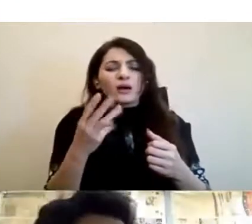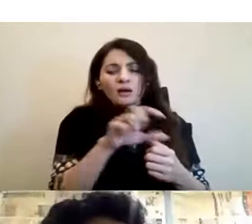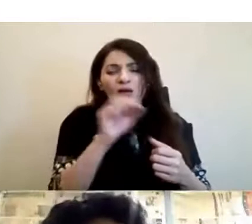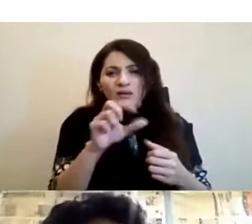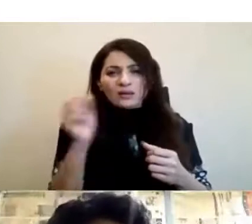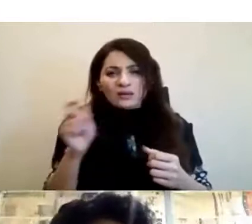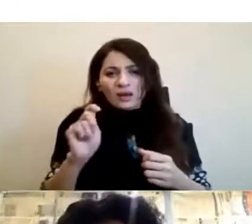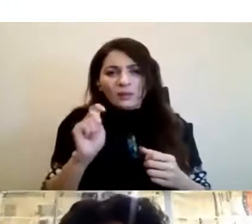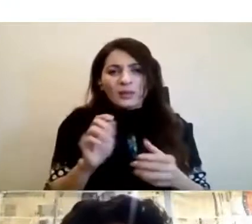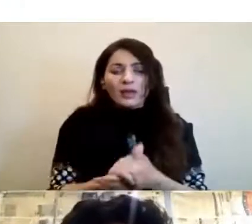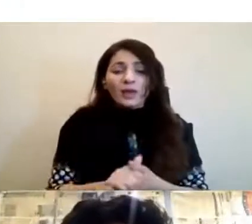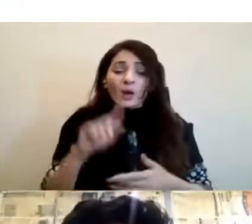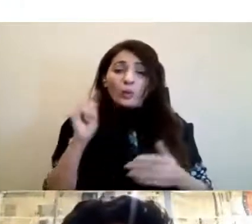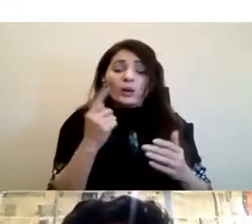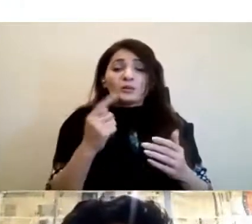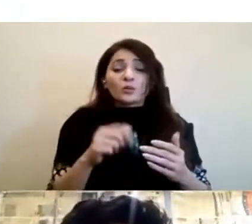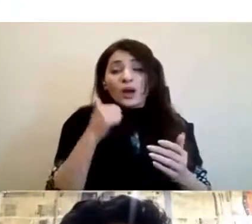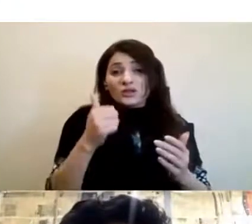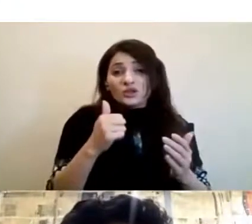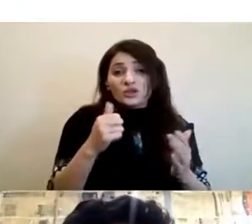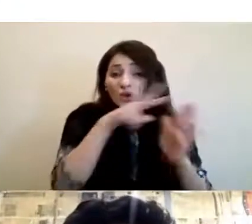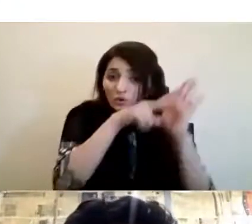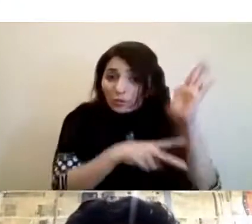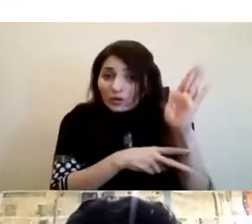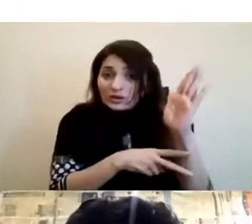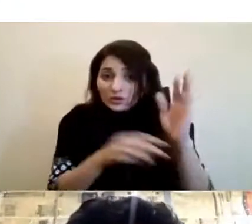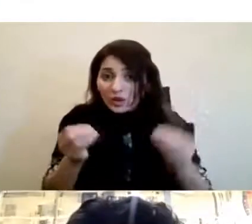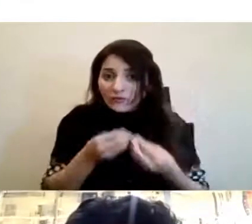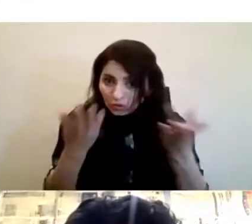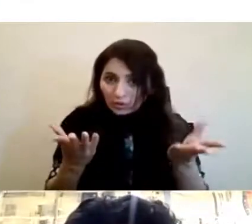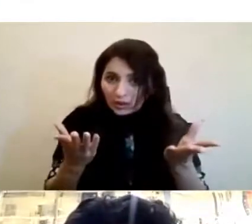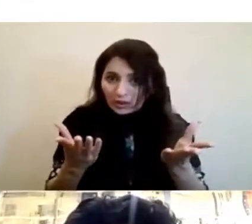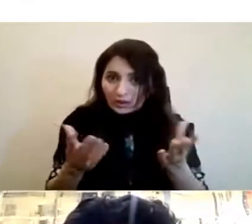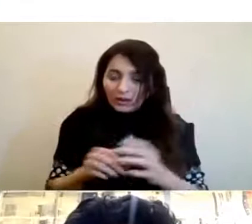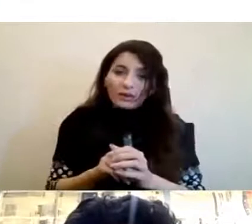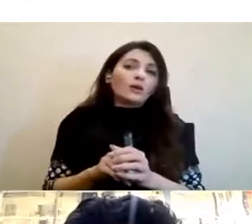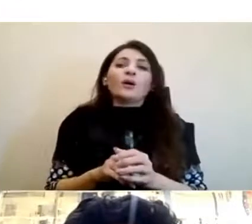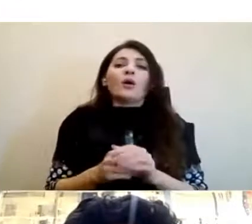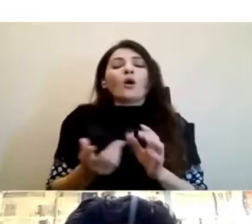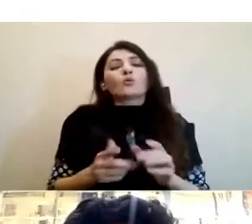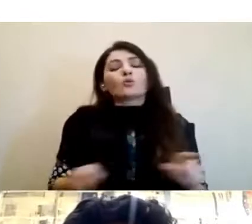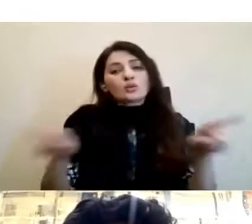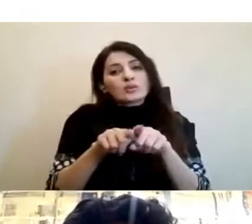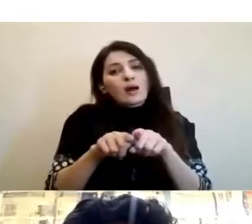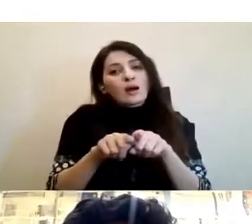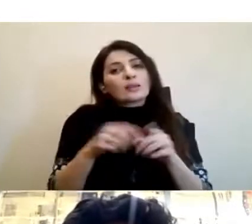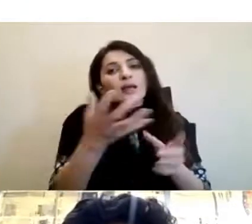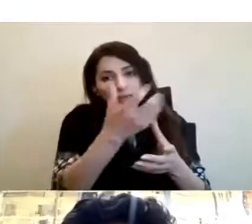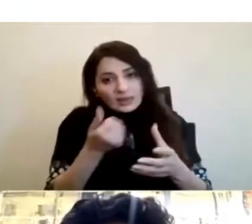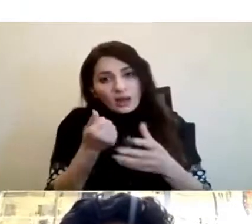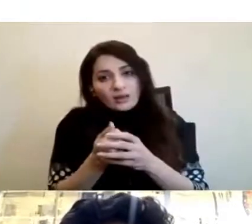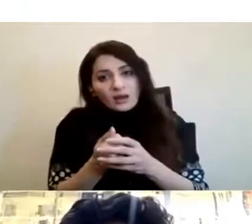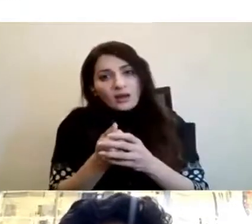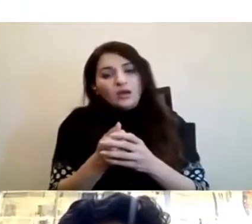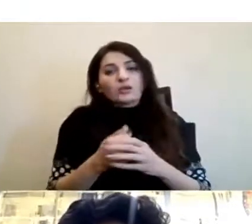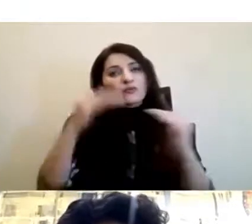policies amongst member states and bring them together in mutual agreement, promote